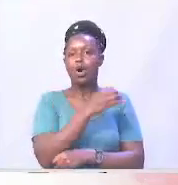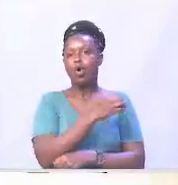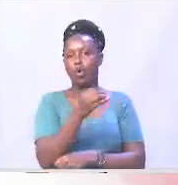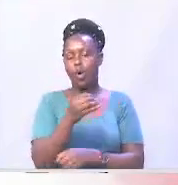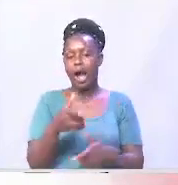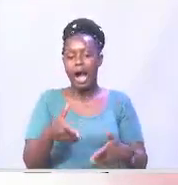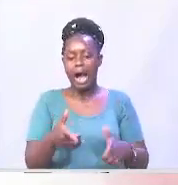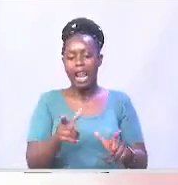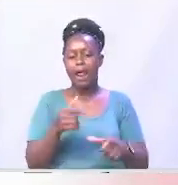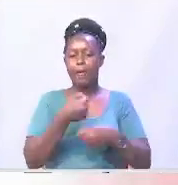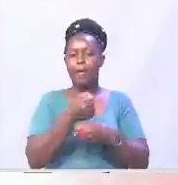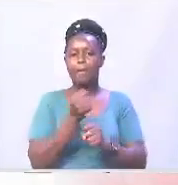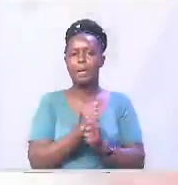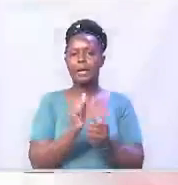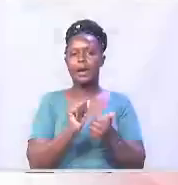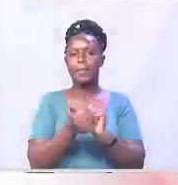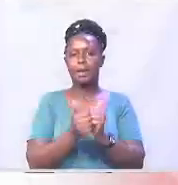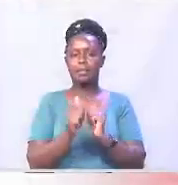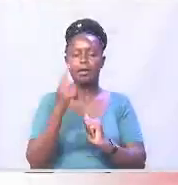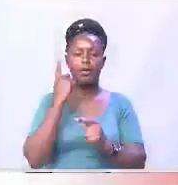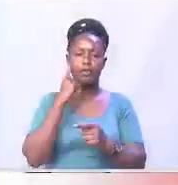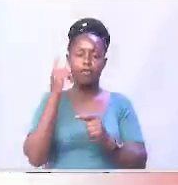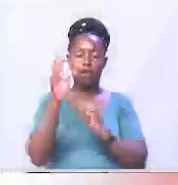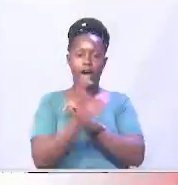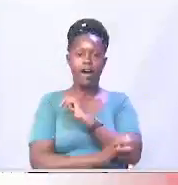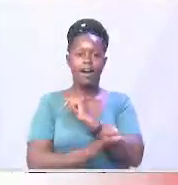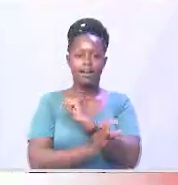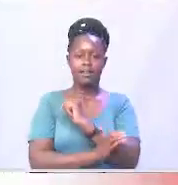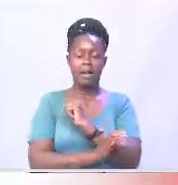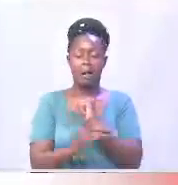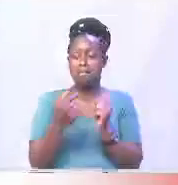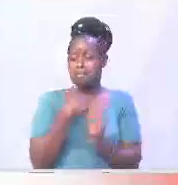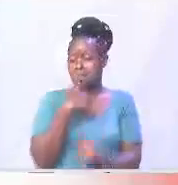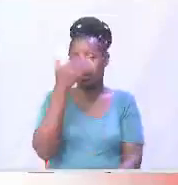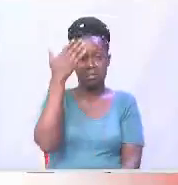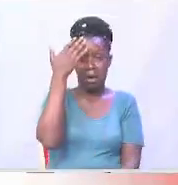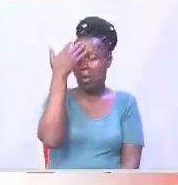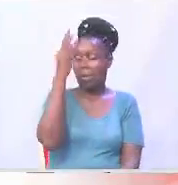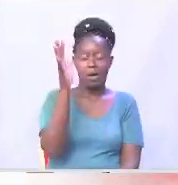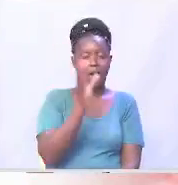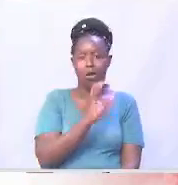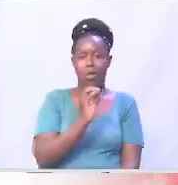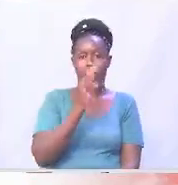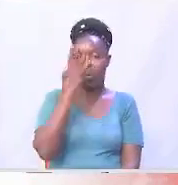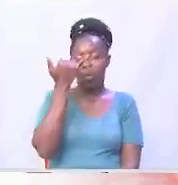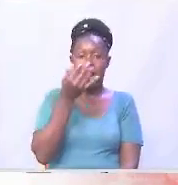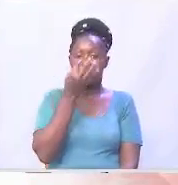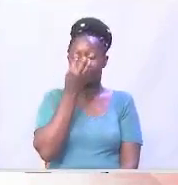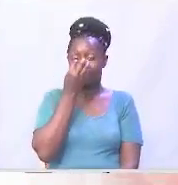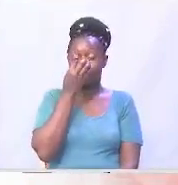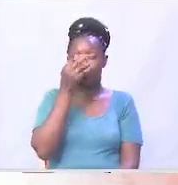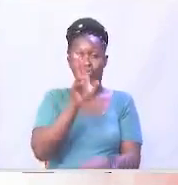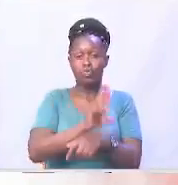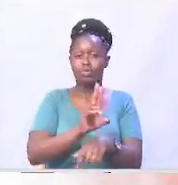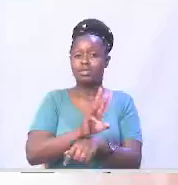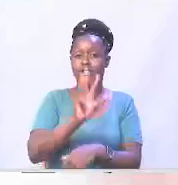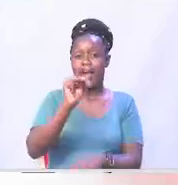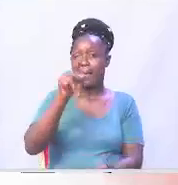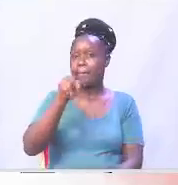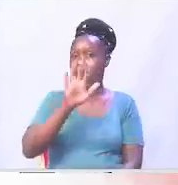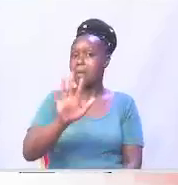is for the good of the entire country. I do not know why the deputy president is using his